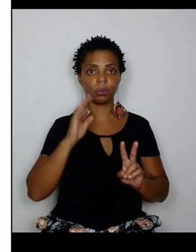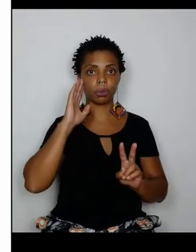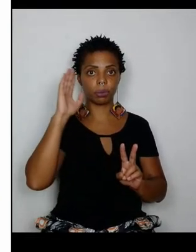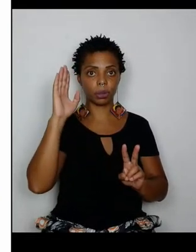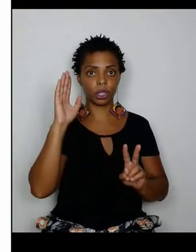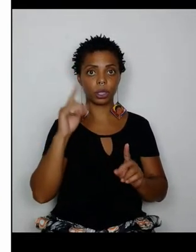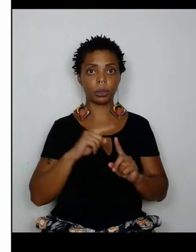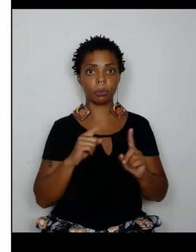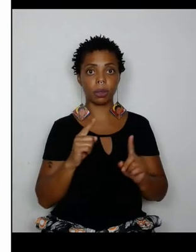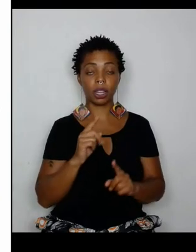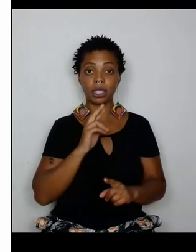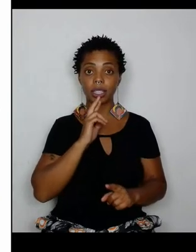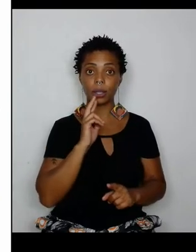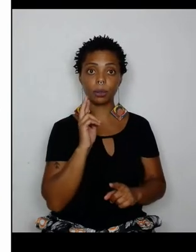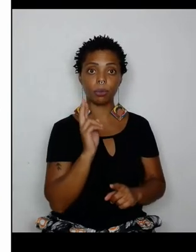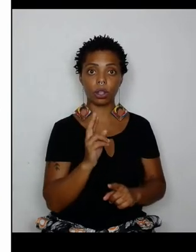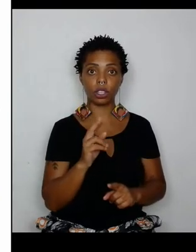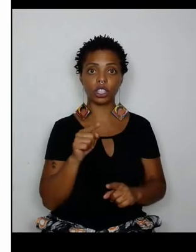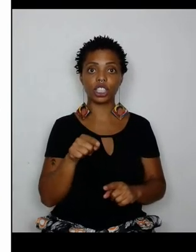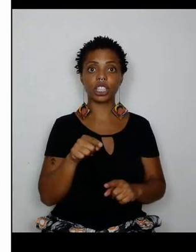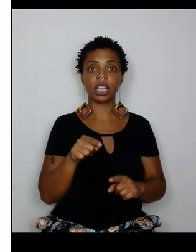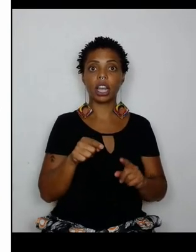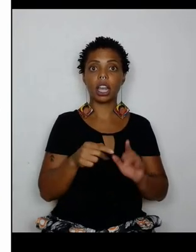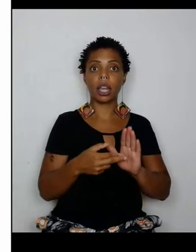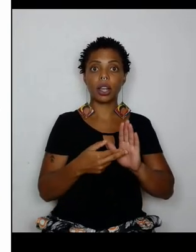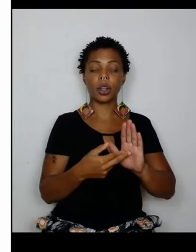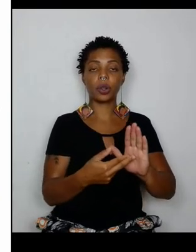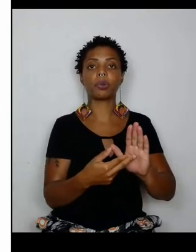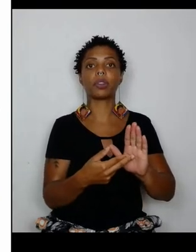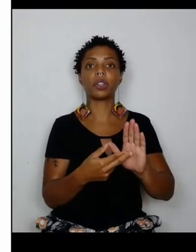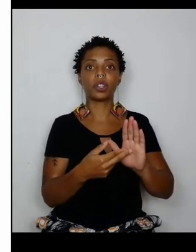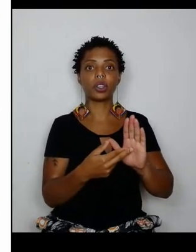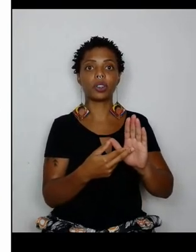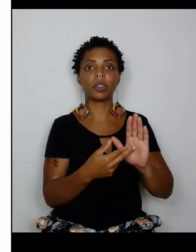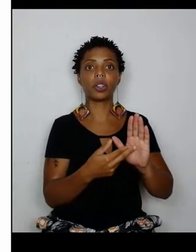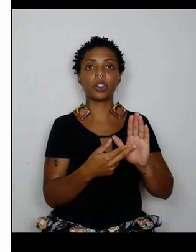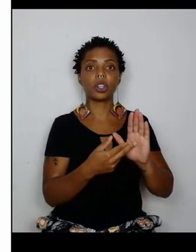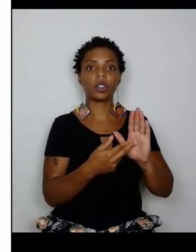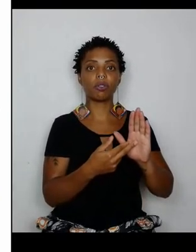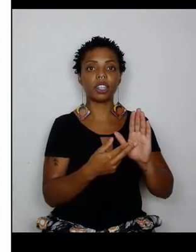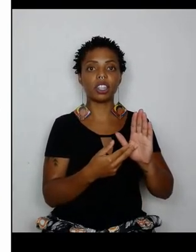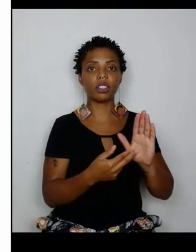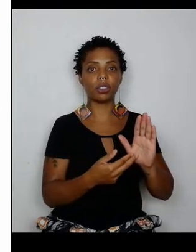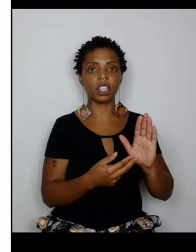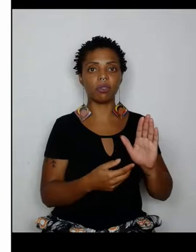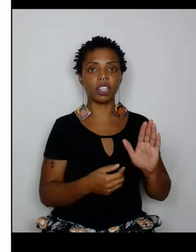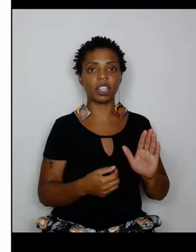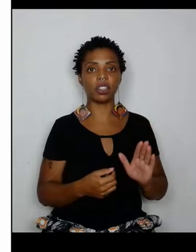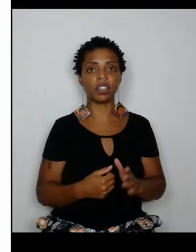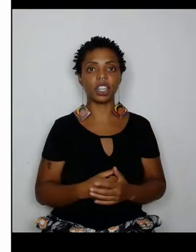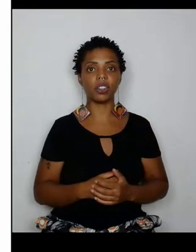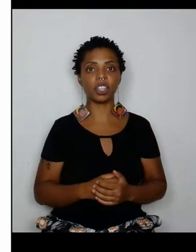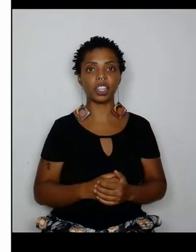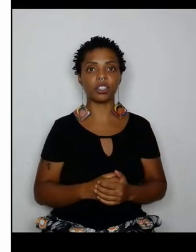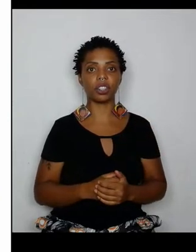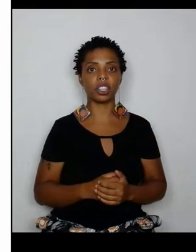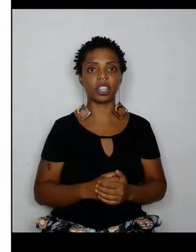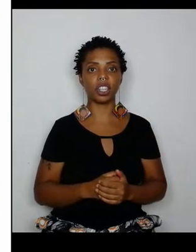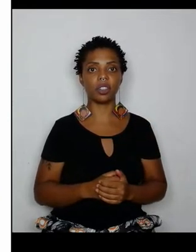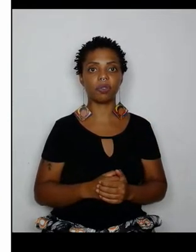rooted in indigenous modes of representation we might never be free from colonial cargo including paul